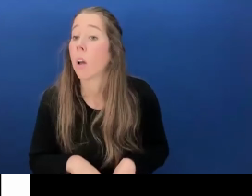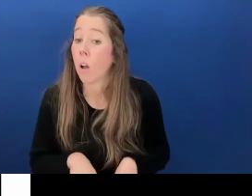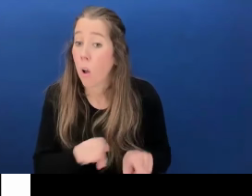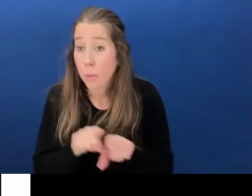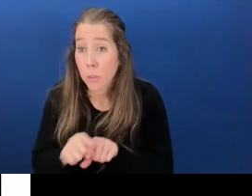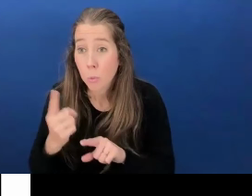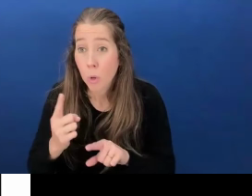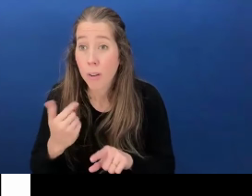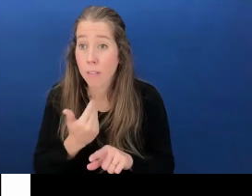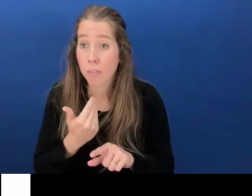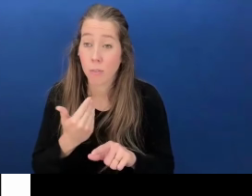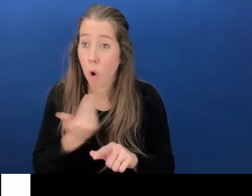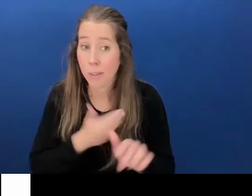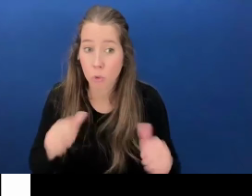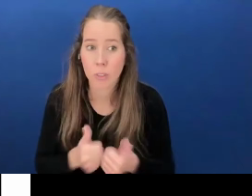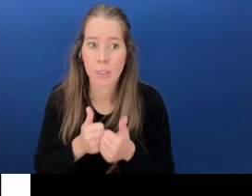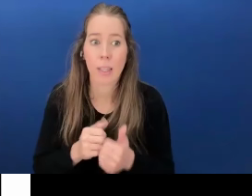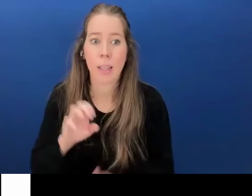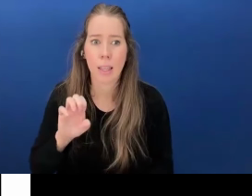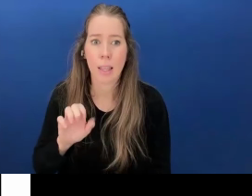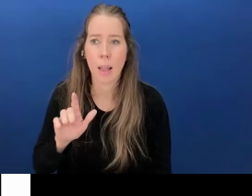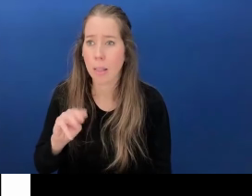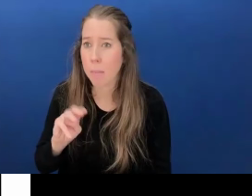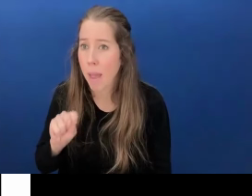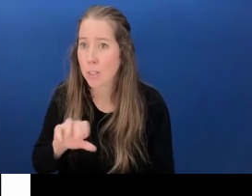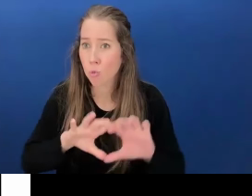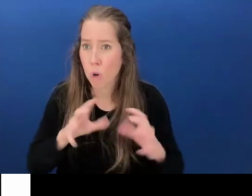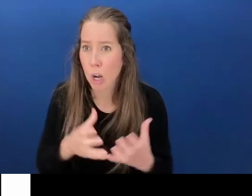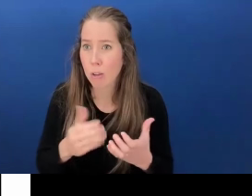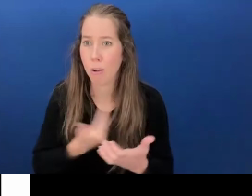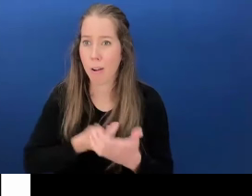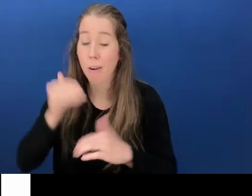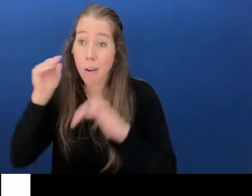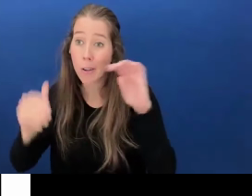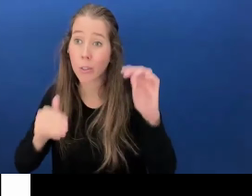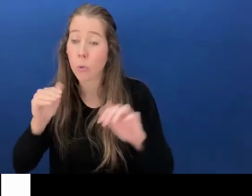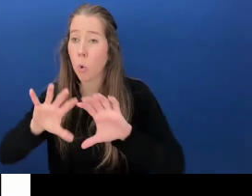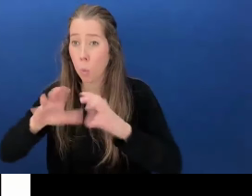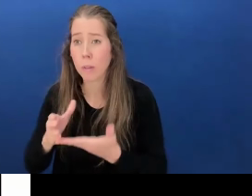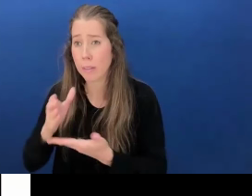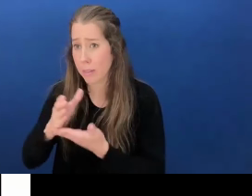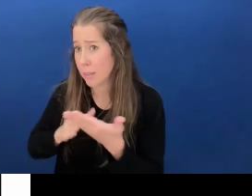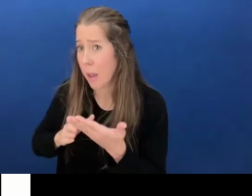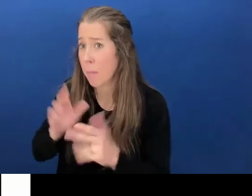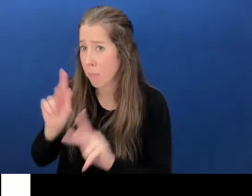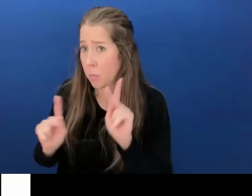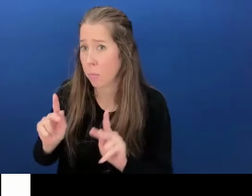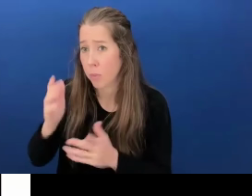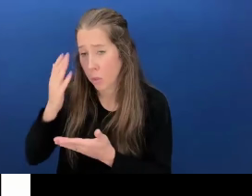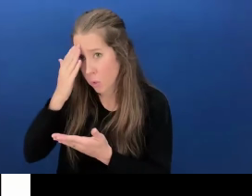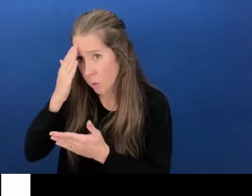our EMLS world and just in our adult world is because you have people that are immigrants, that doesn't mean that they're